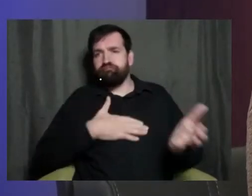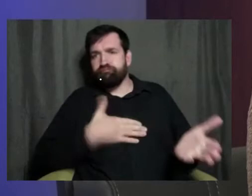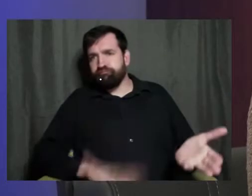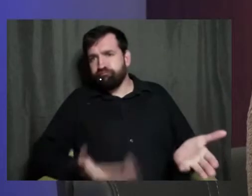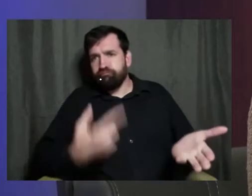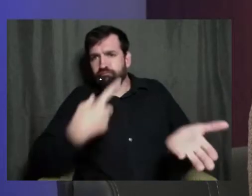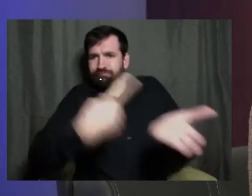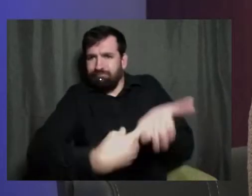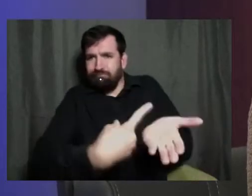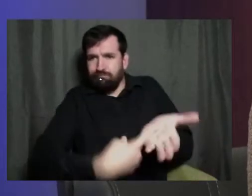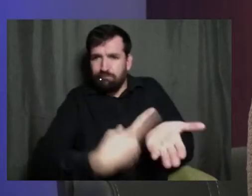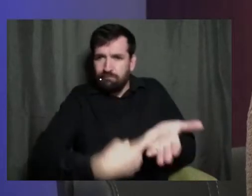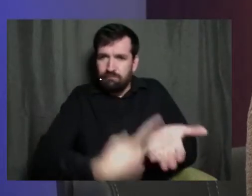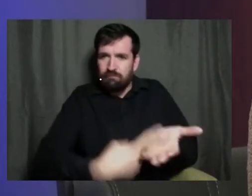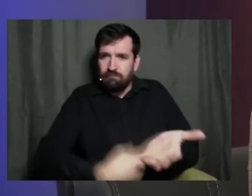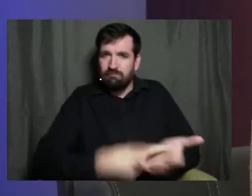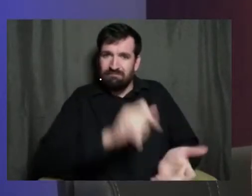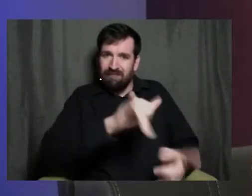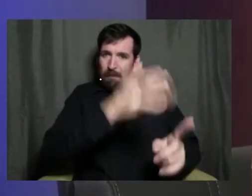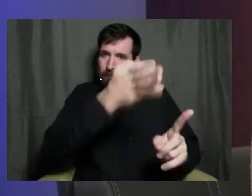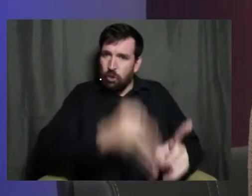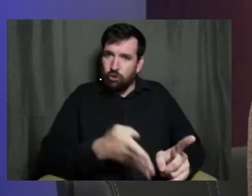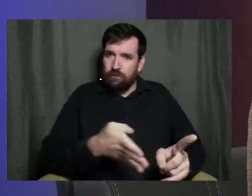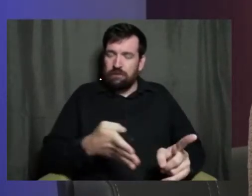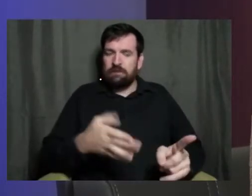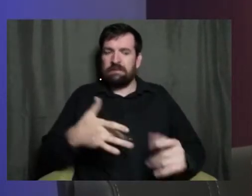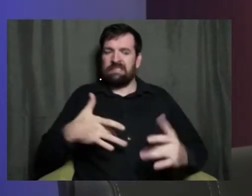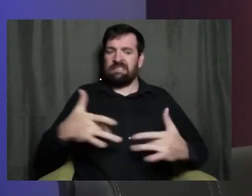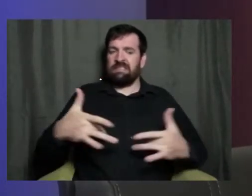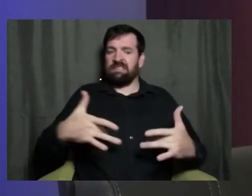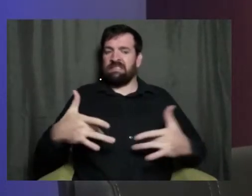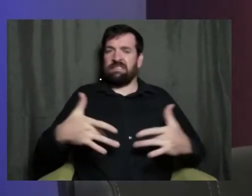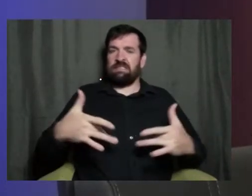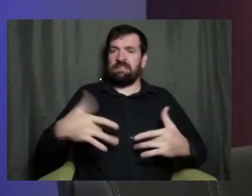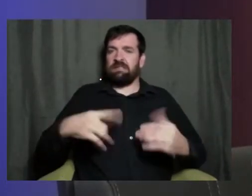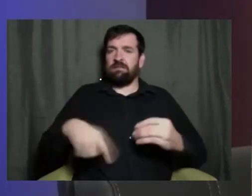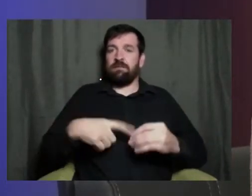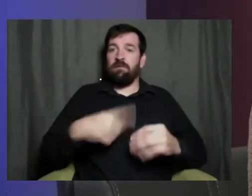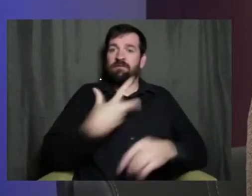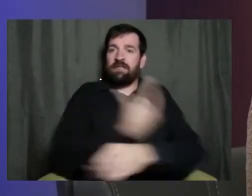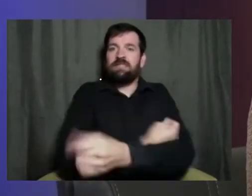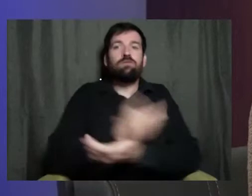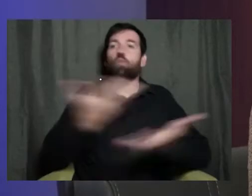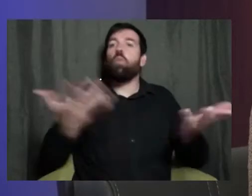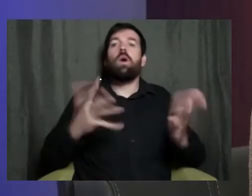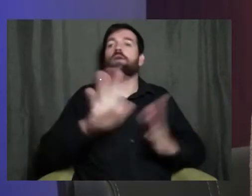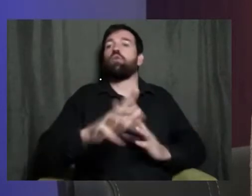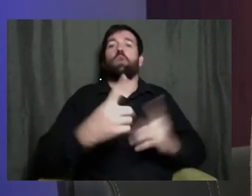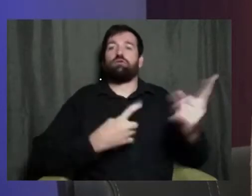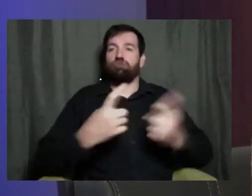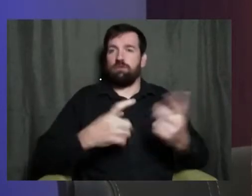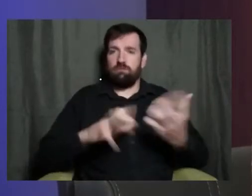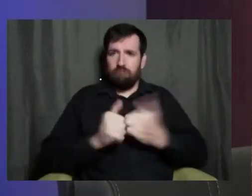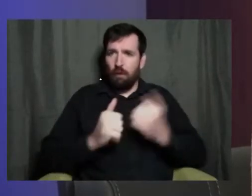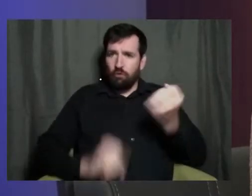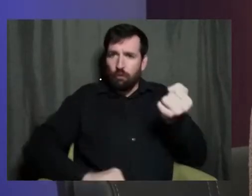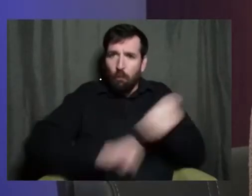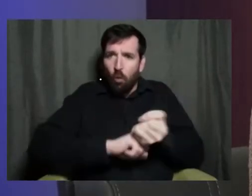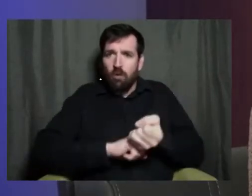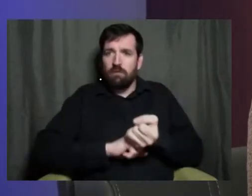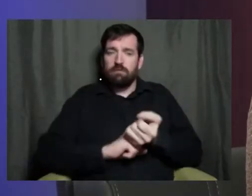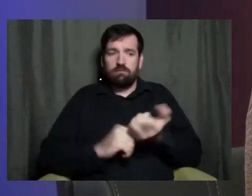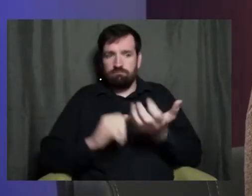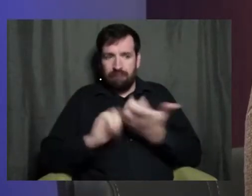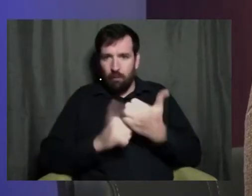conversation. The person that's kind of worried the vaccine, what are the questions that you have? How can we help support them and answer all of those questions, not